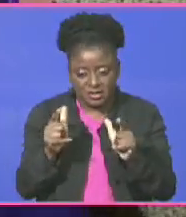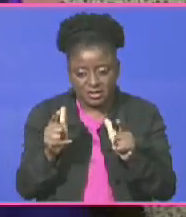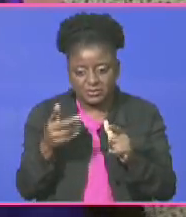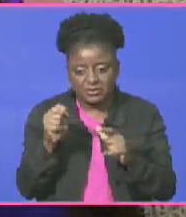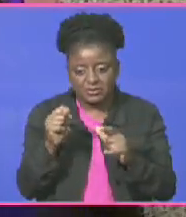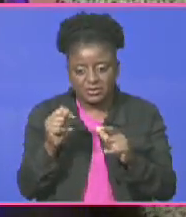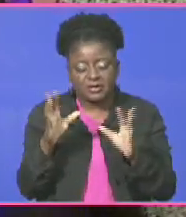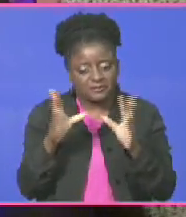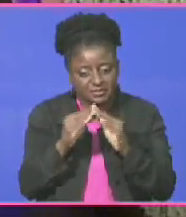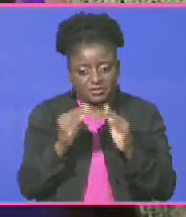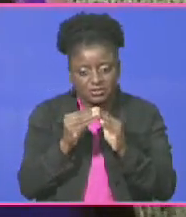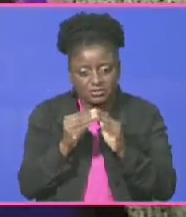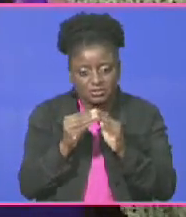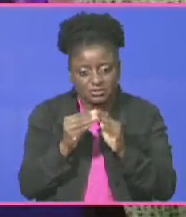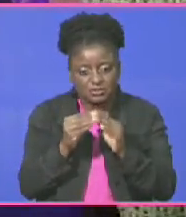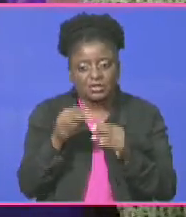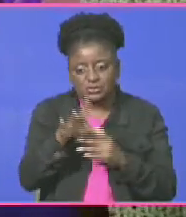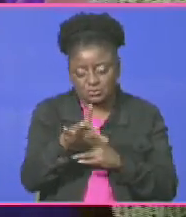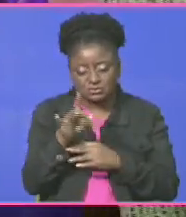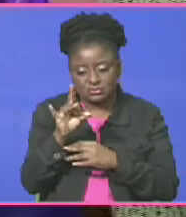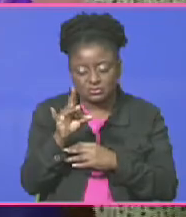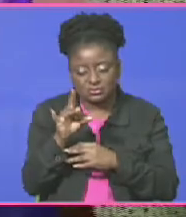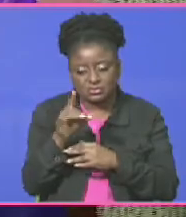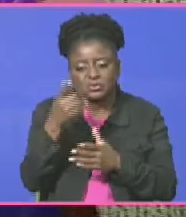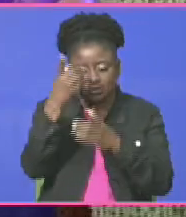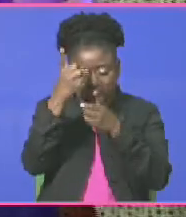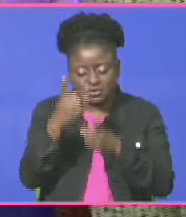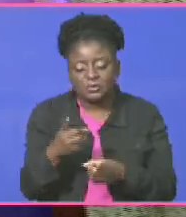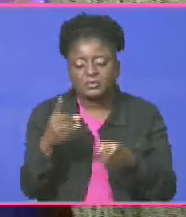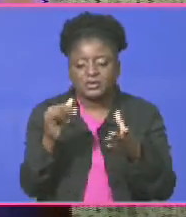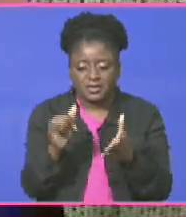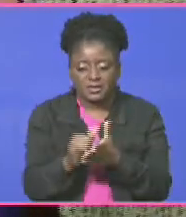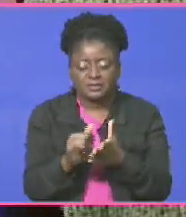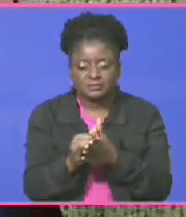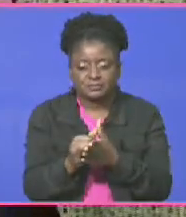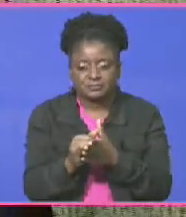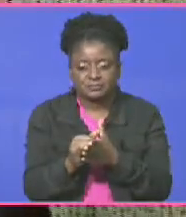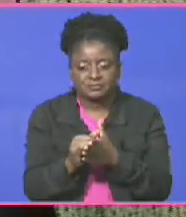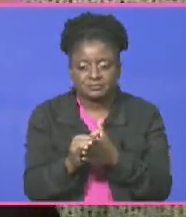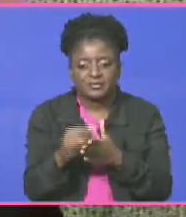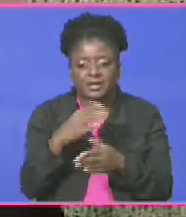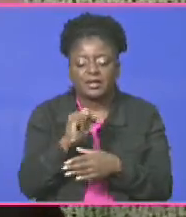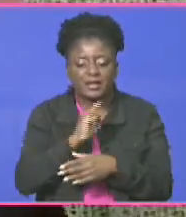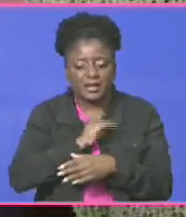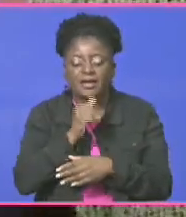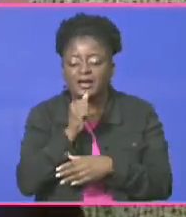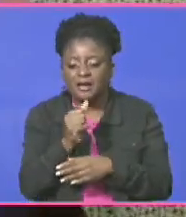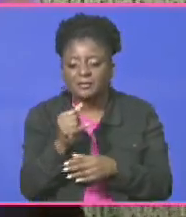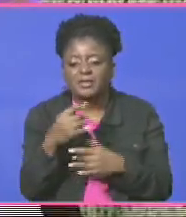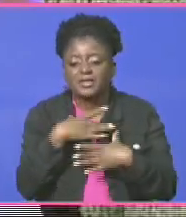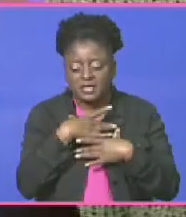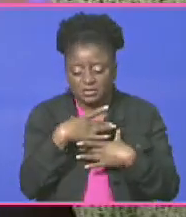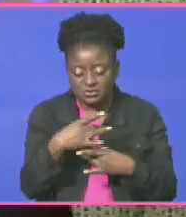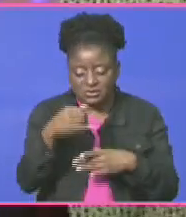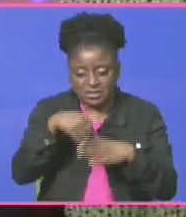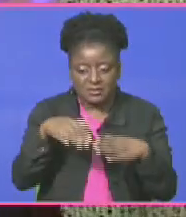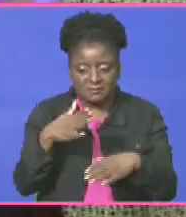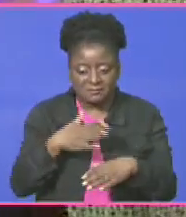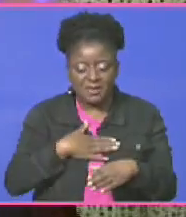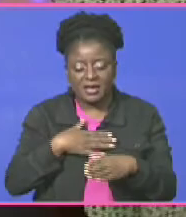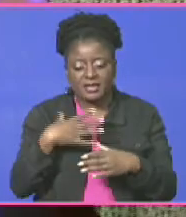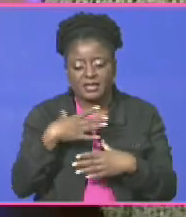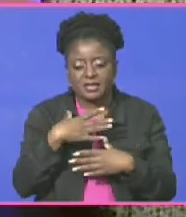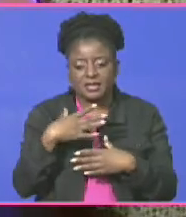convention will determine that. And I'm interested in my leadership race